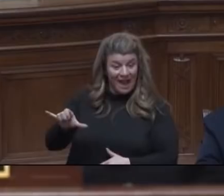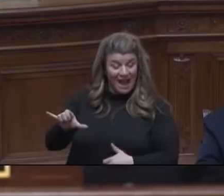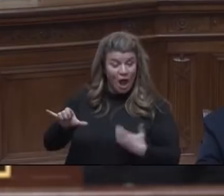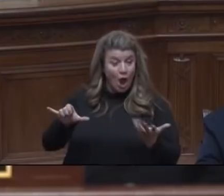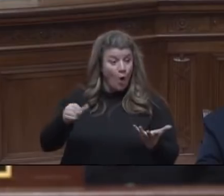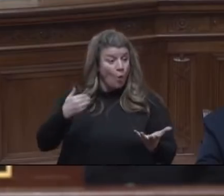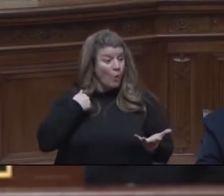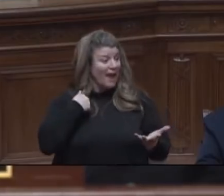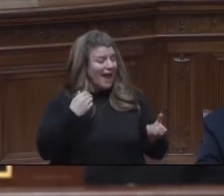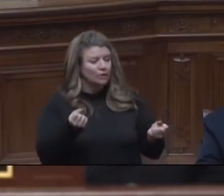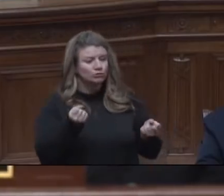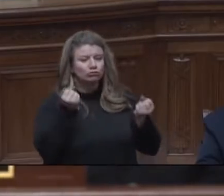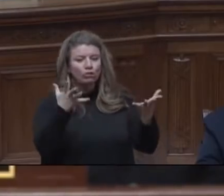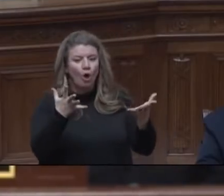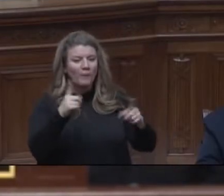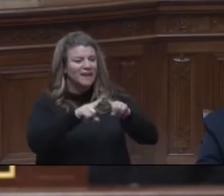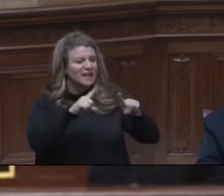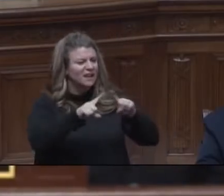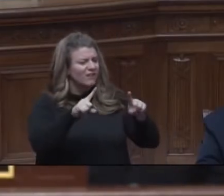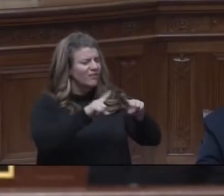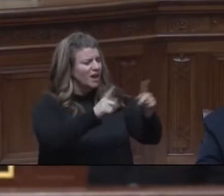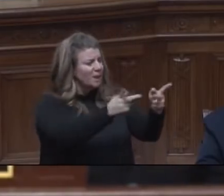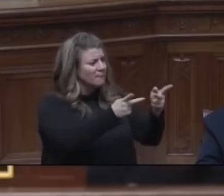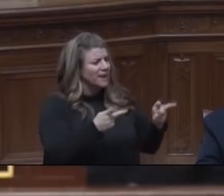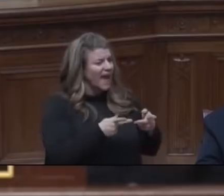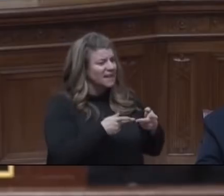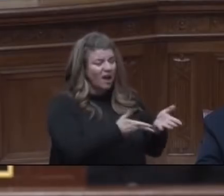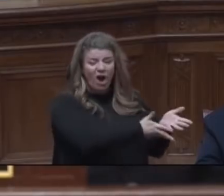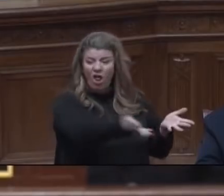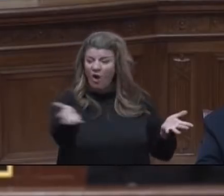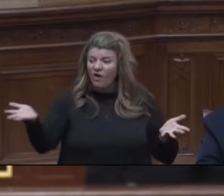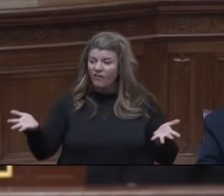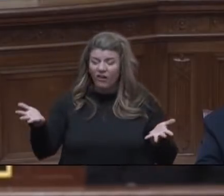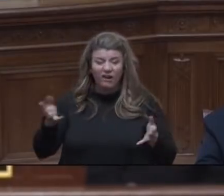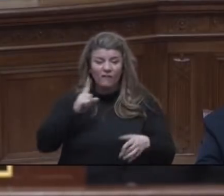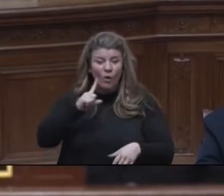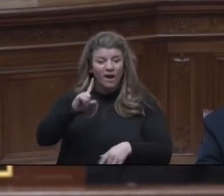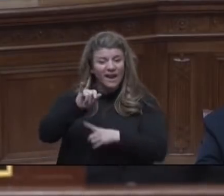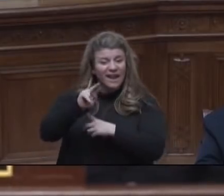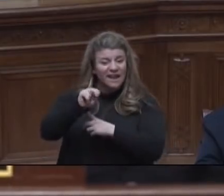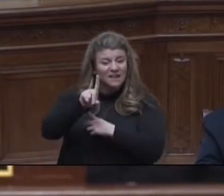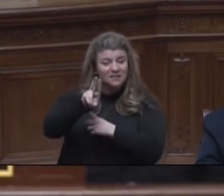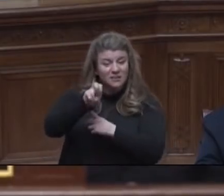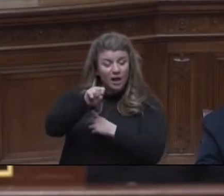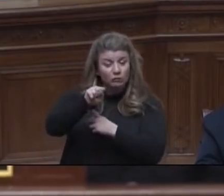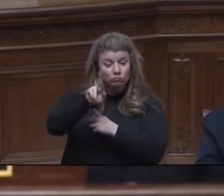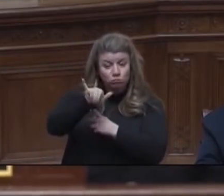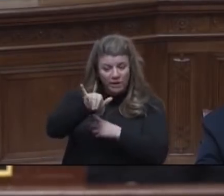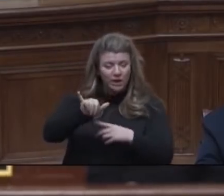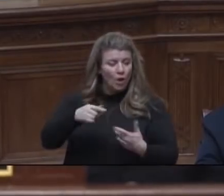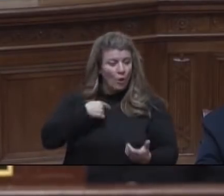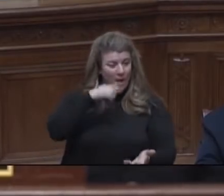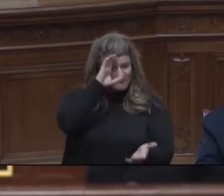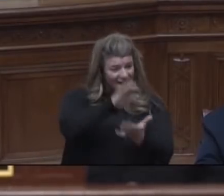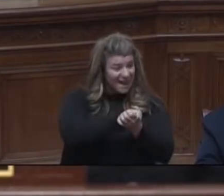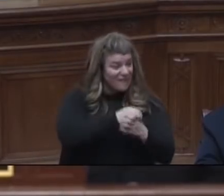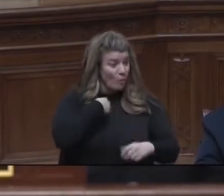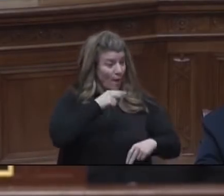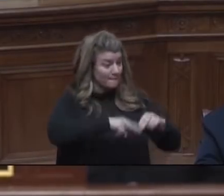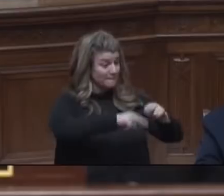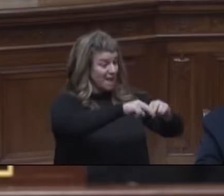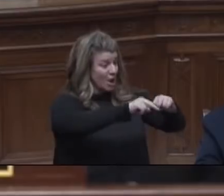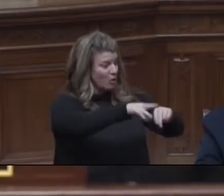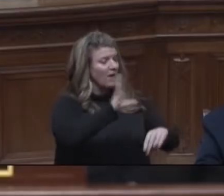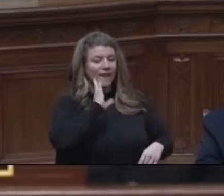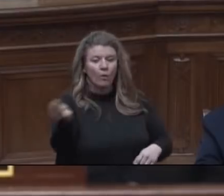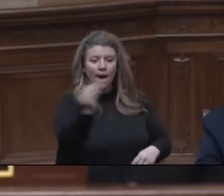had so many industrial sites that were just mothballed all over Kingdom Come. We believed, we'll build a site and they'll come. Build